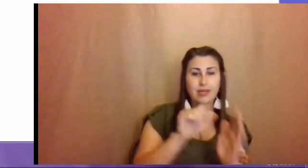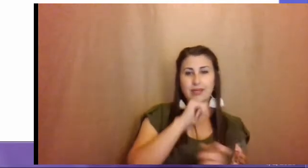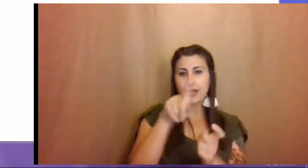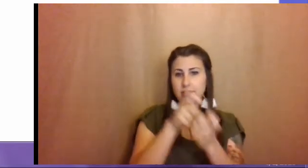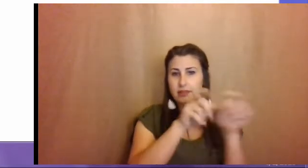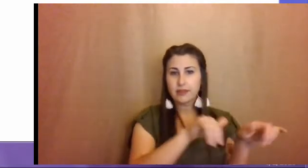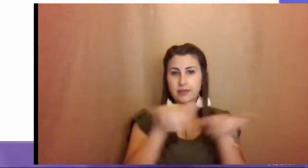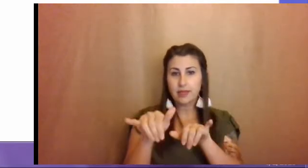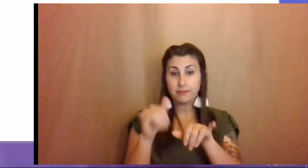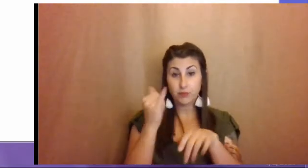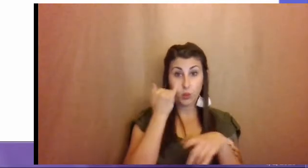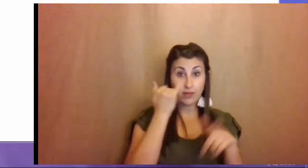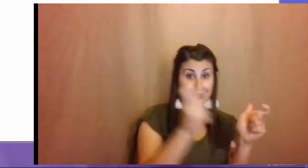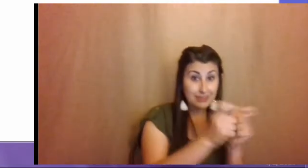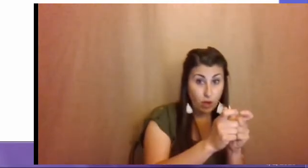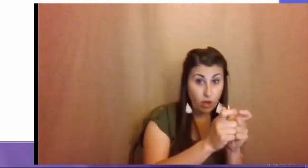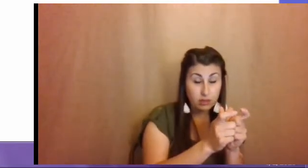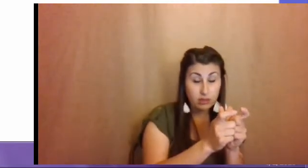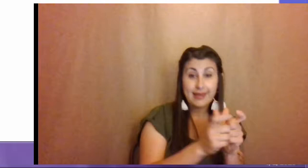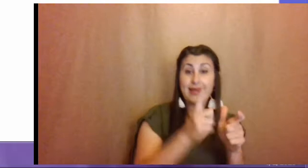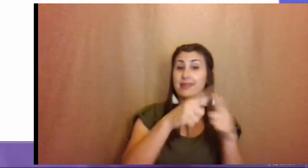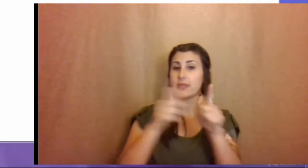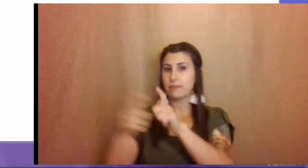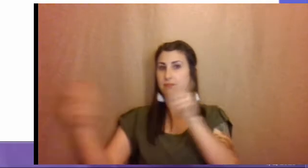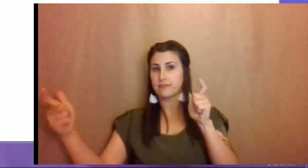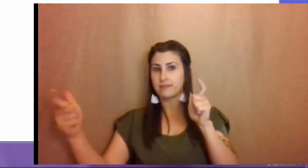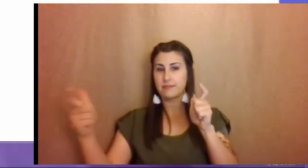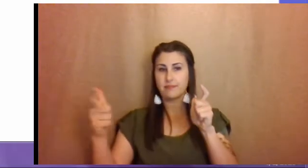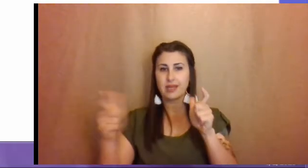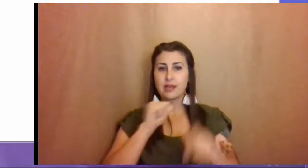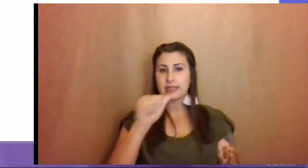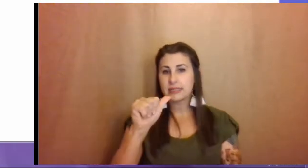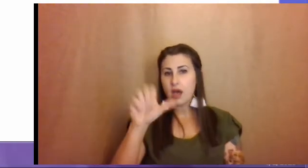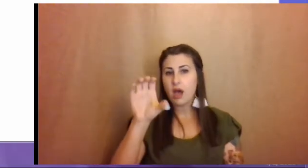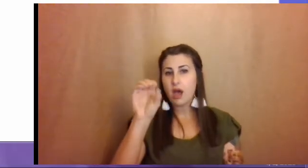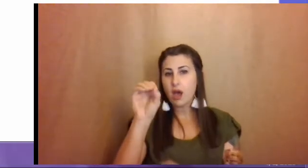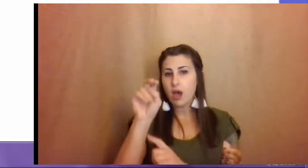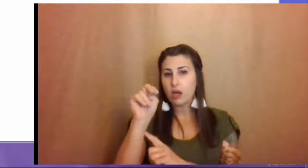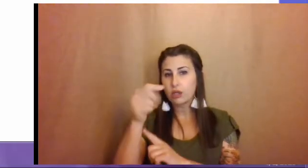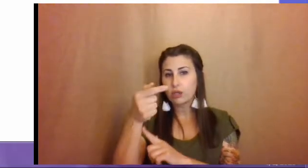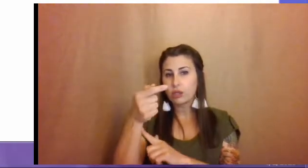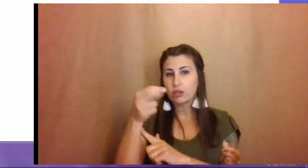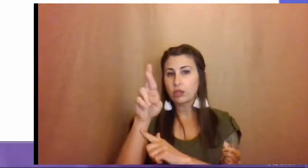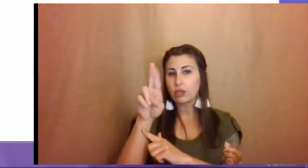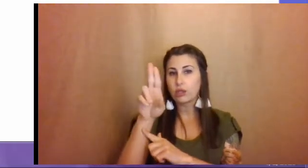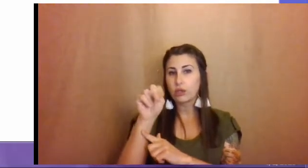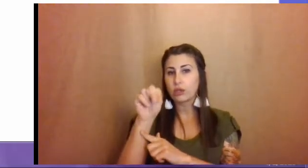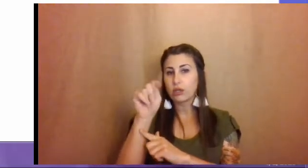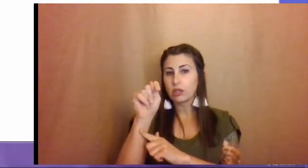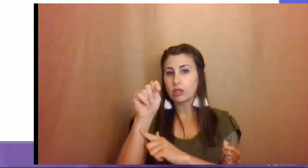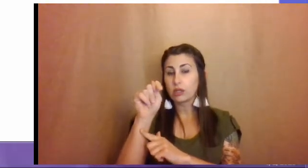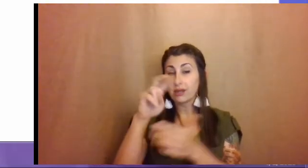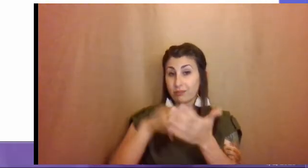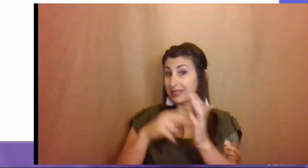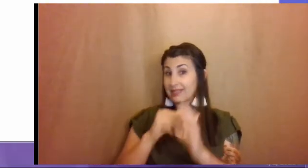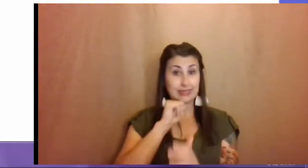so if I have a small one and I have a bigger one, right, it's not congruent. It's not the same exact size. It's